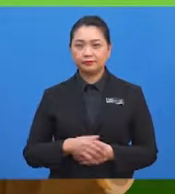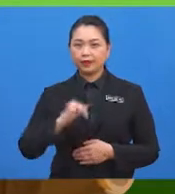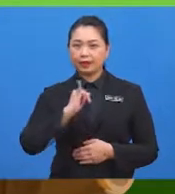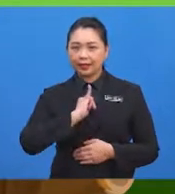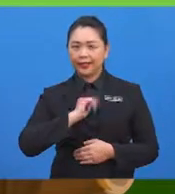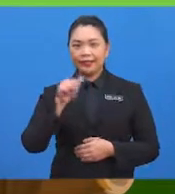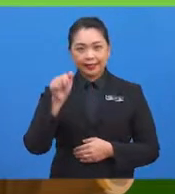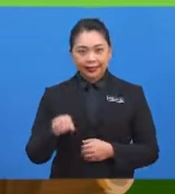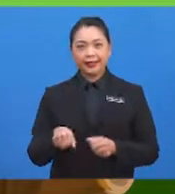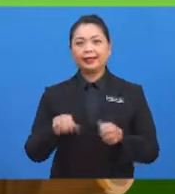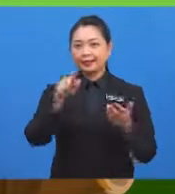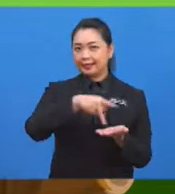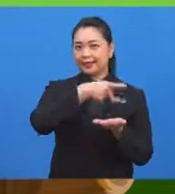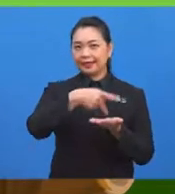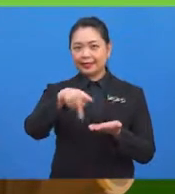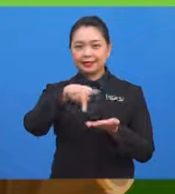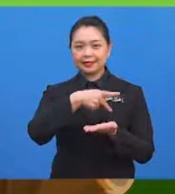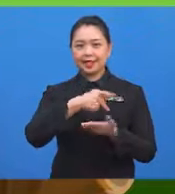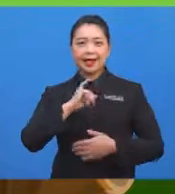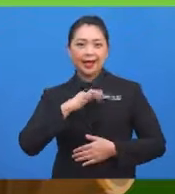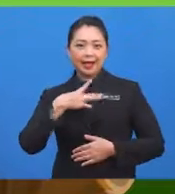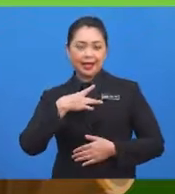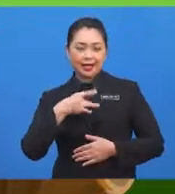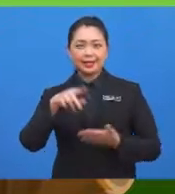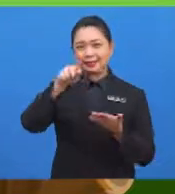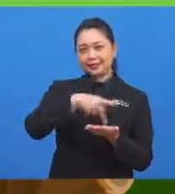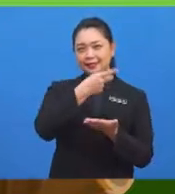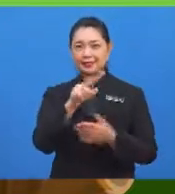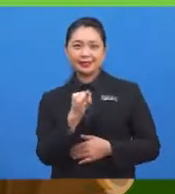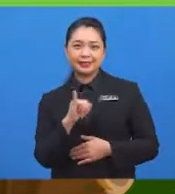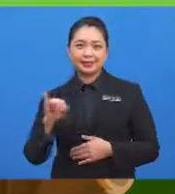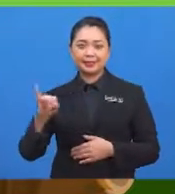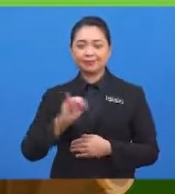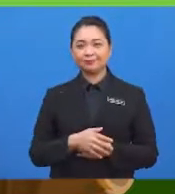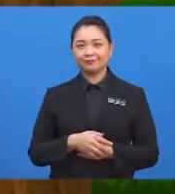I can dance. I like to dance silly.